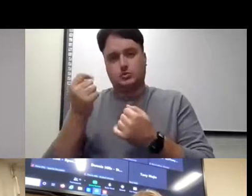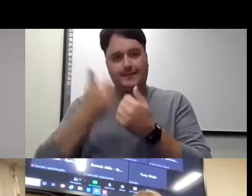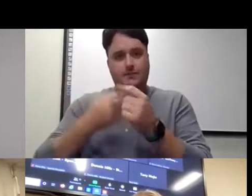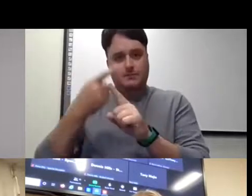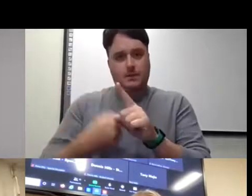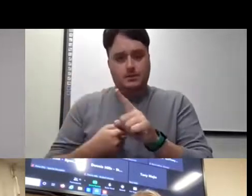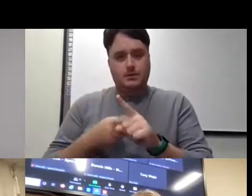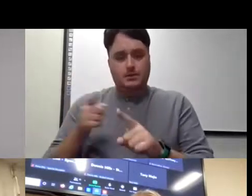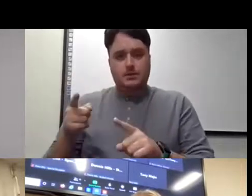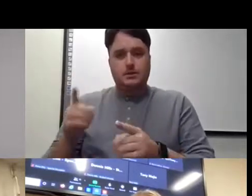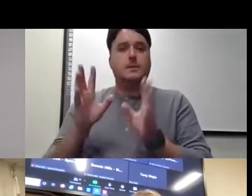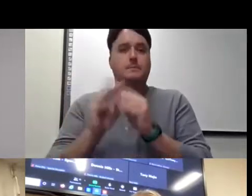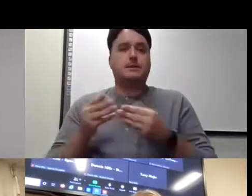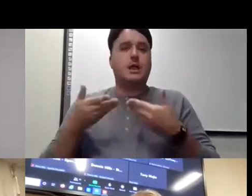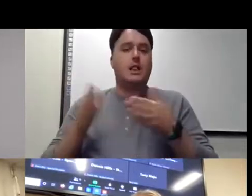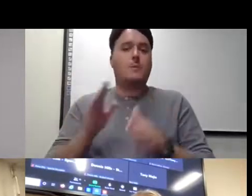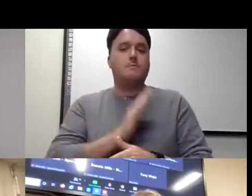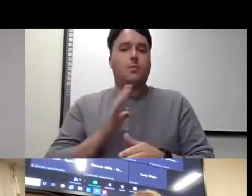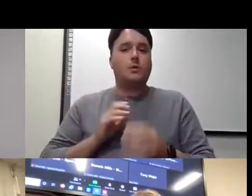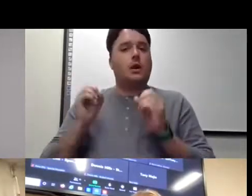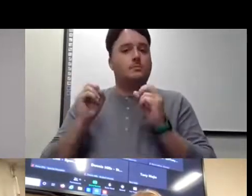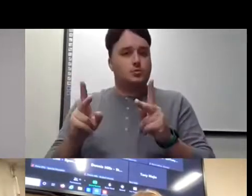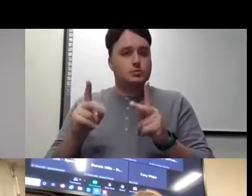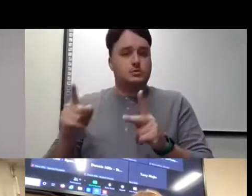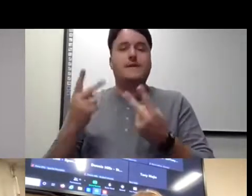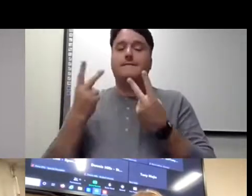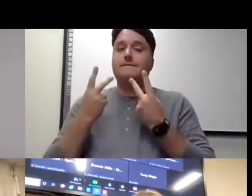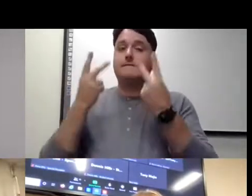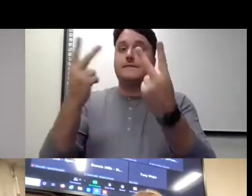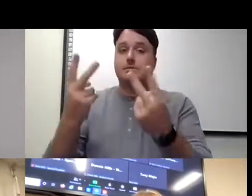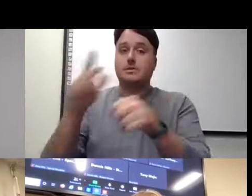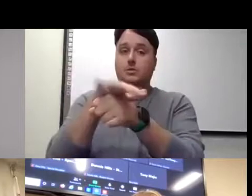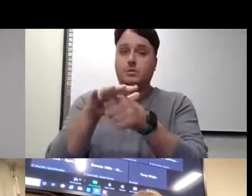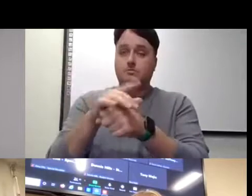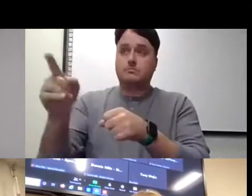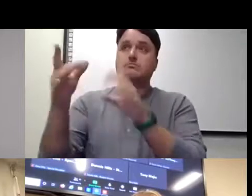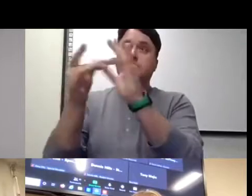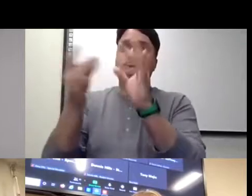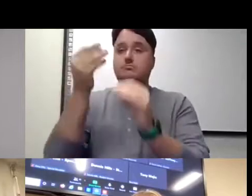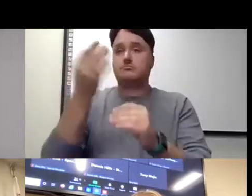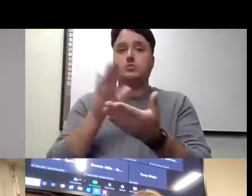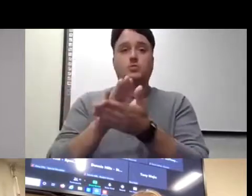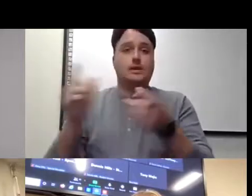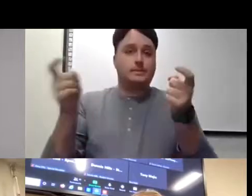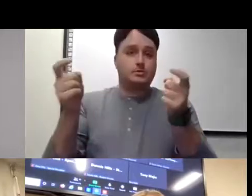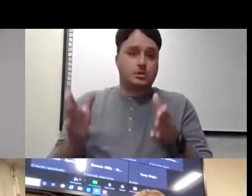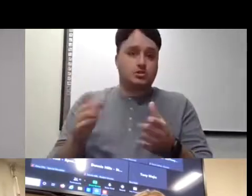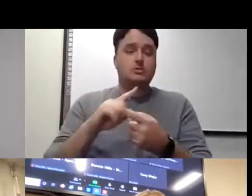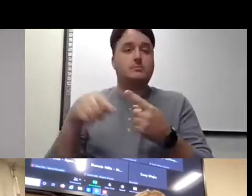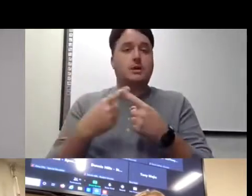meetings give the board an opportunity to visit sites, to hear from school administration